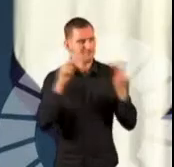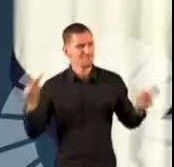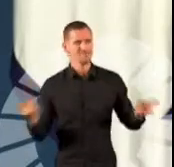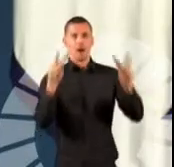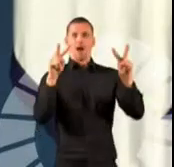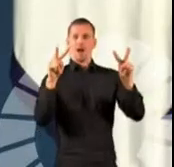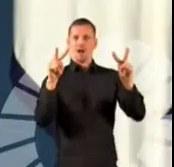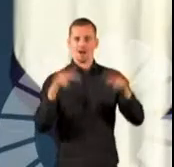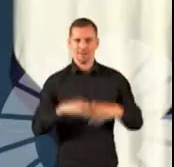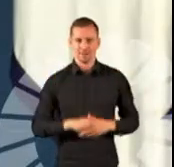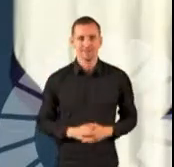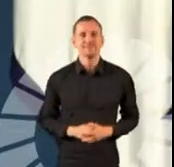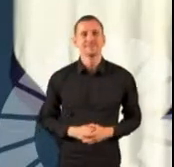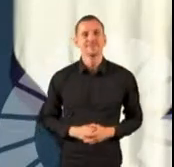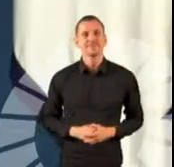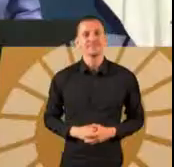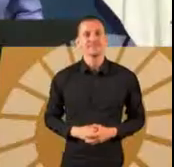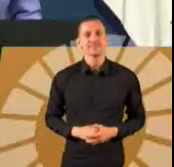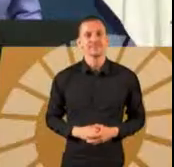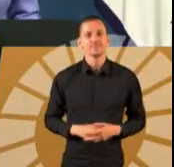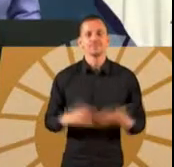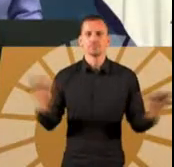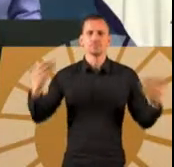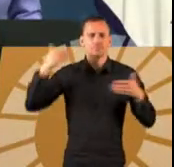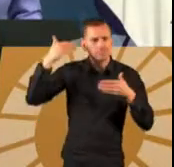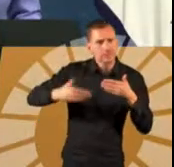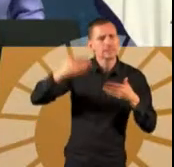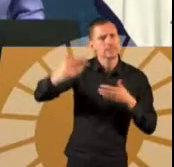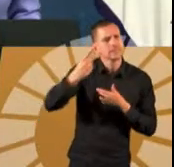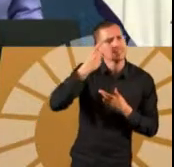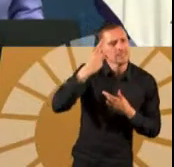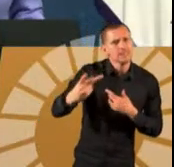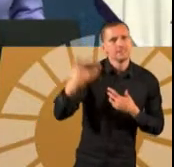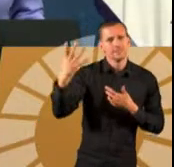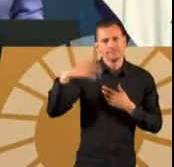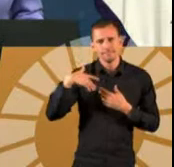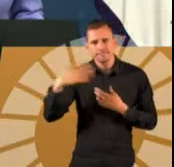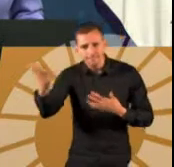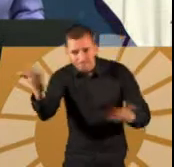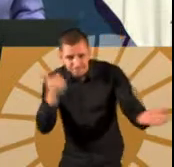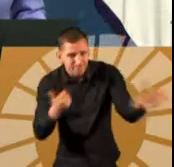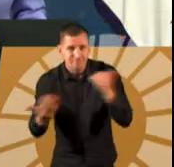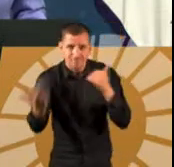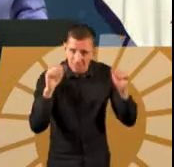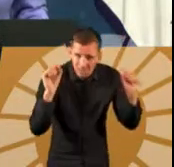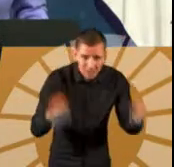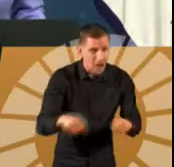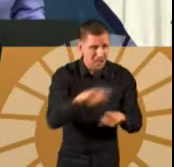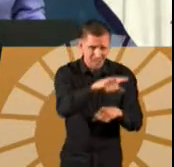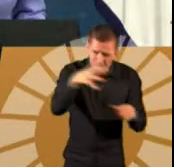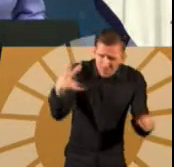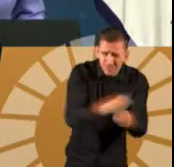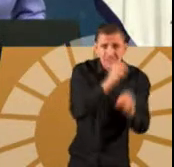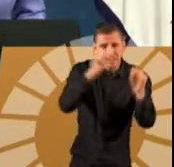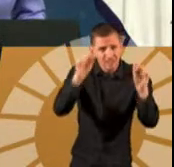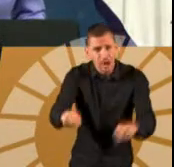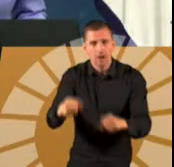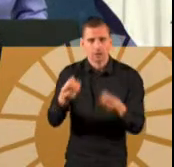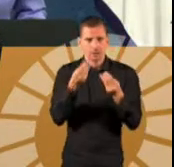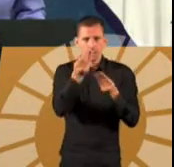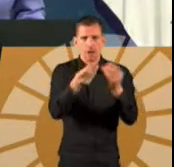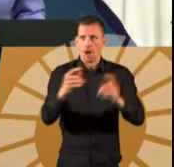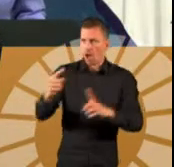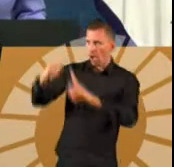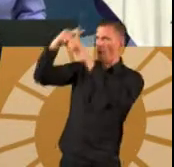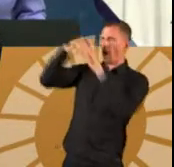more successful, our results are more impactful, because democracy